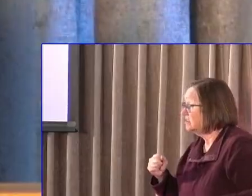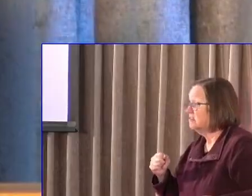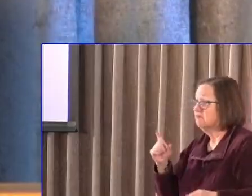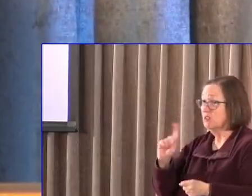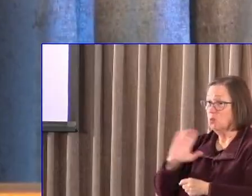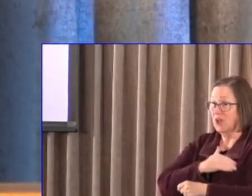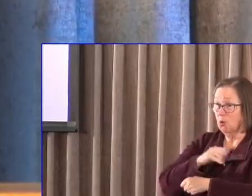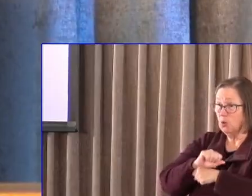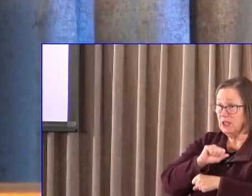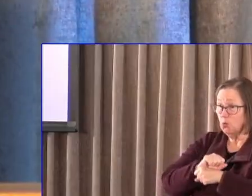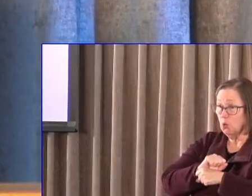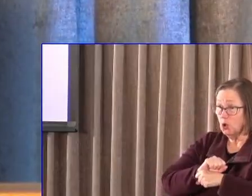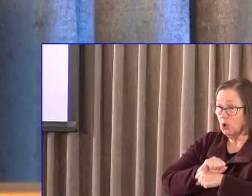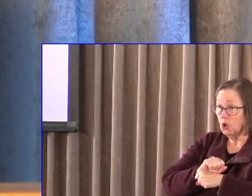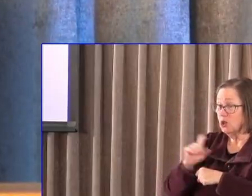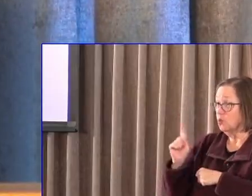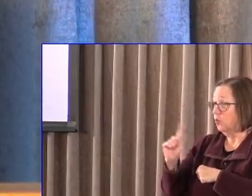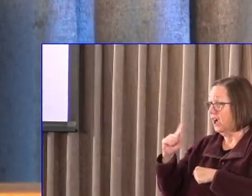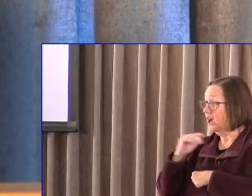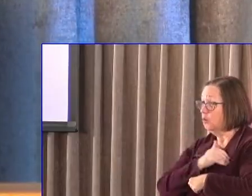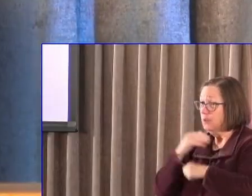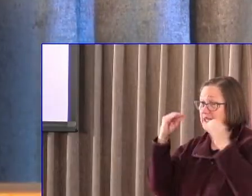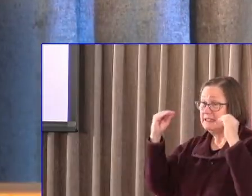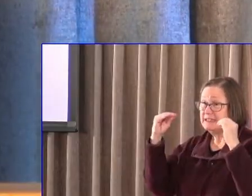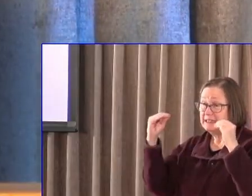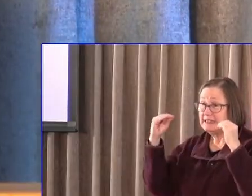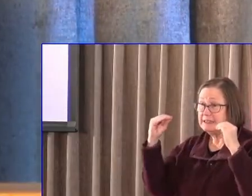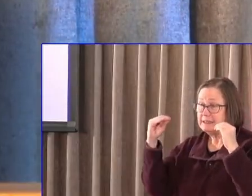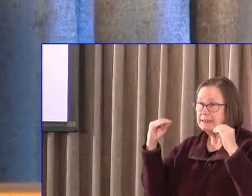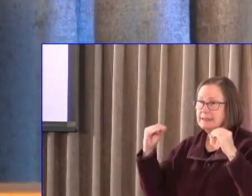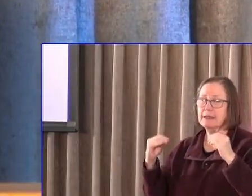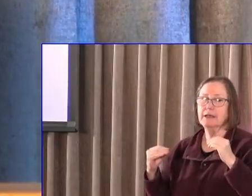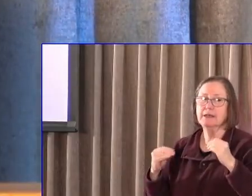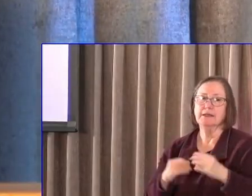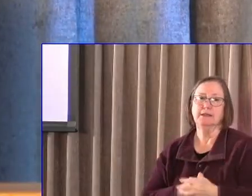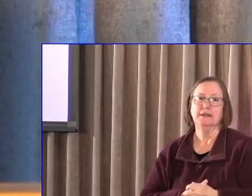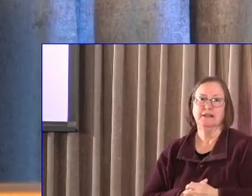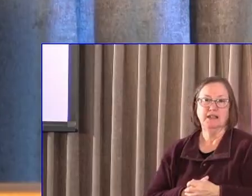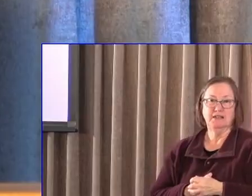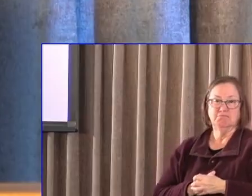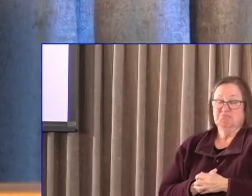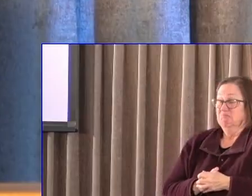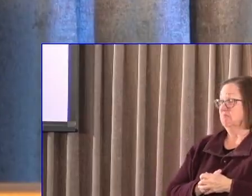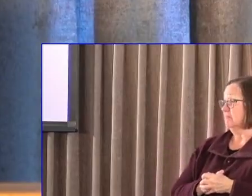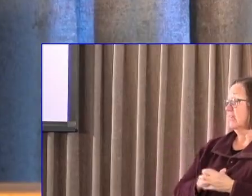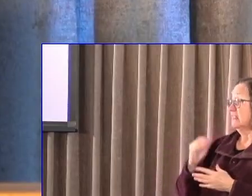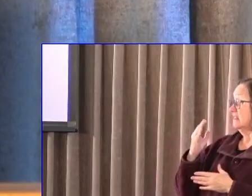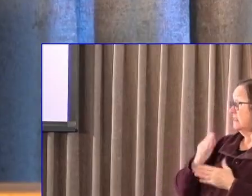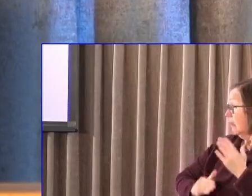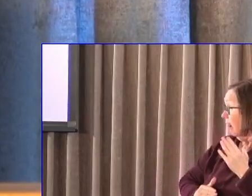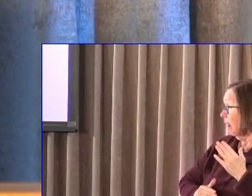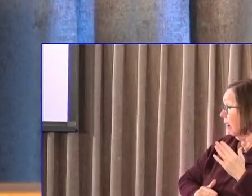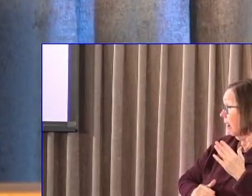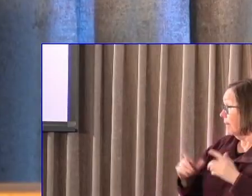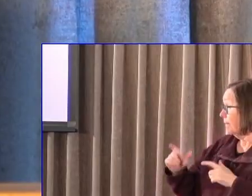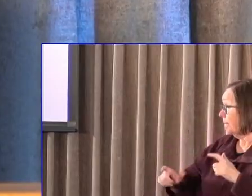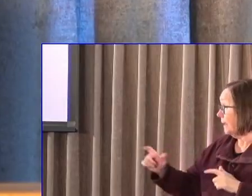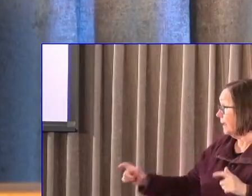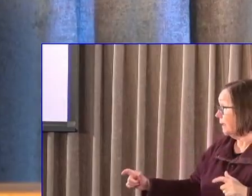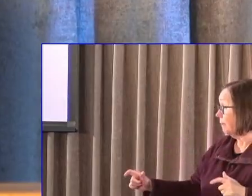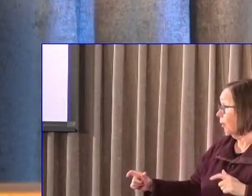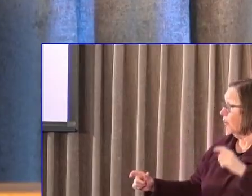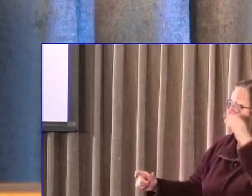We also have folks who are among us. They're our employees, they're our colleagues, we see them every day, who come to work at very